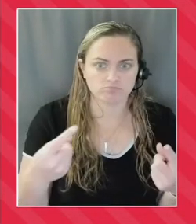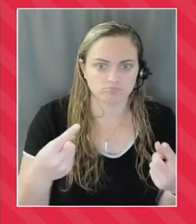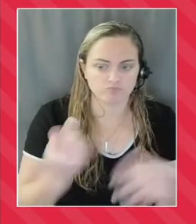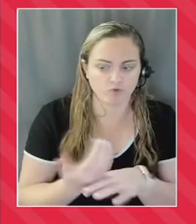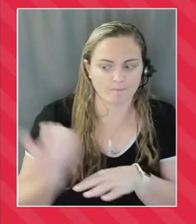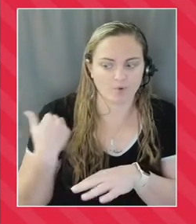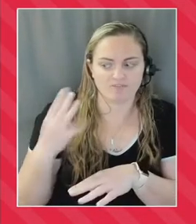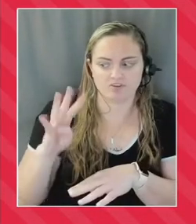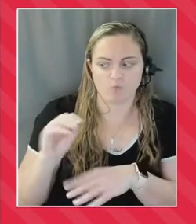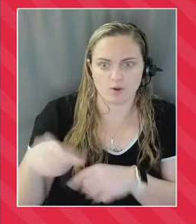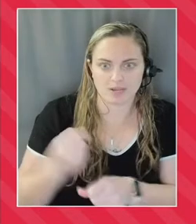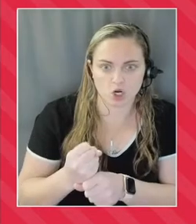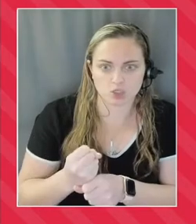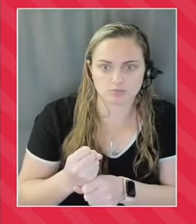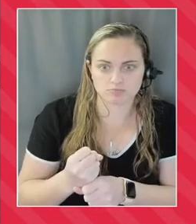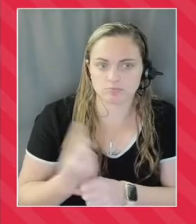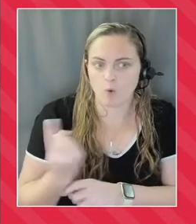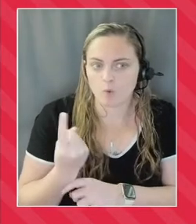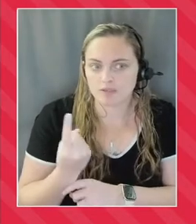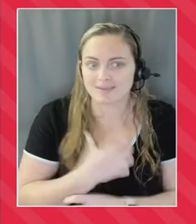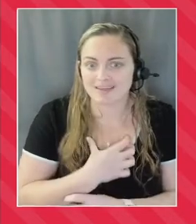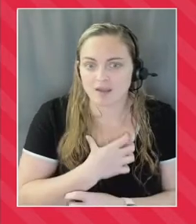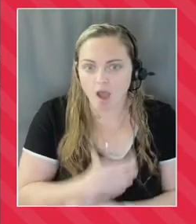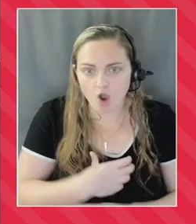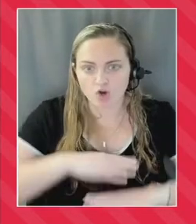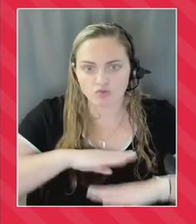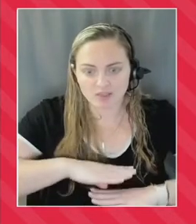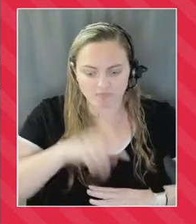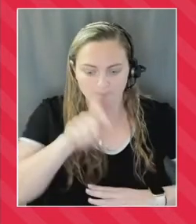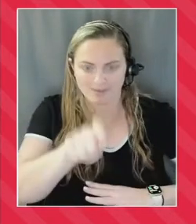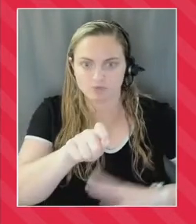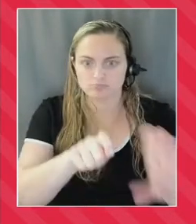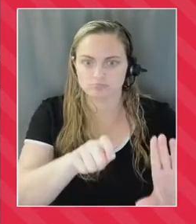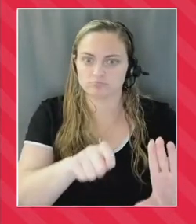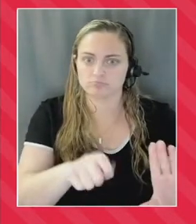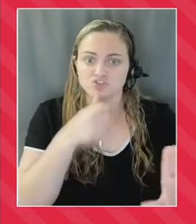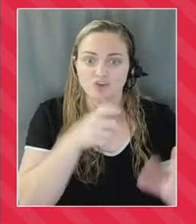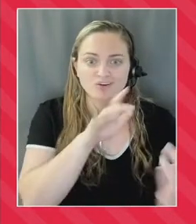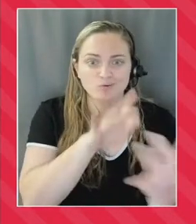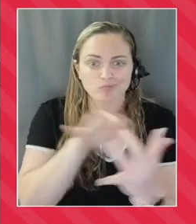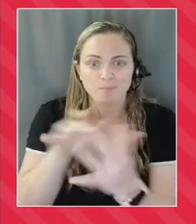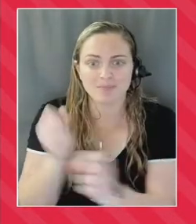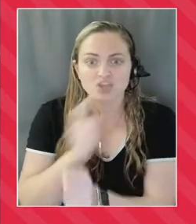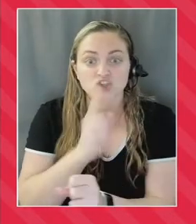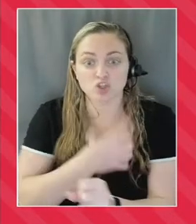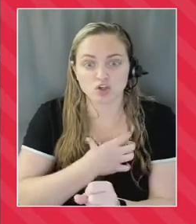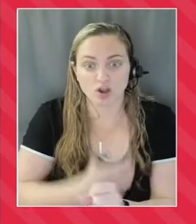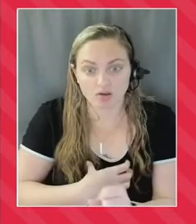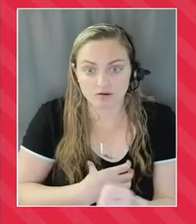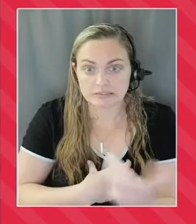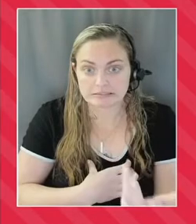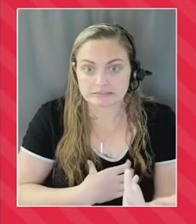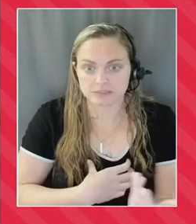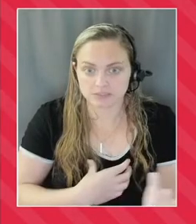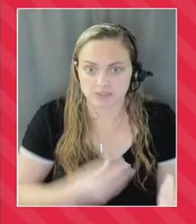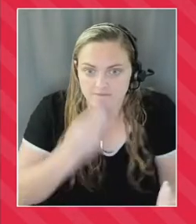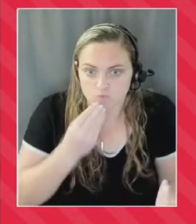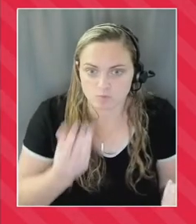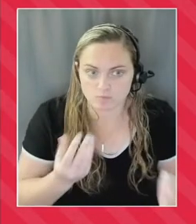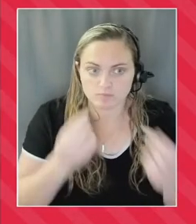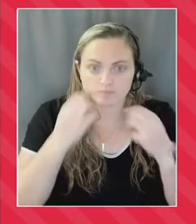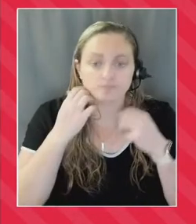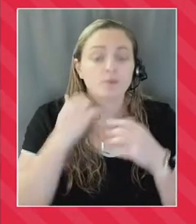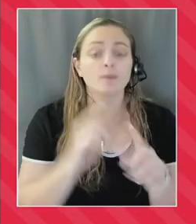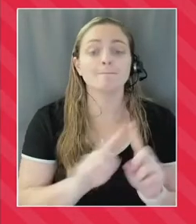40 years. It's always been hunger relief, trying to reach all those individuals that are food insecure in our service area.